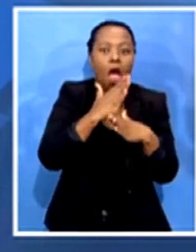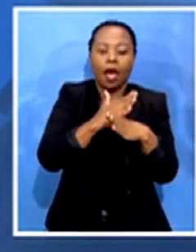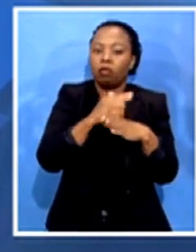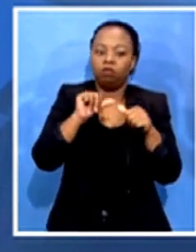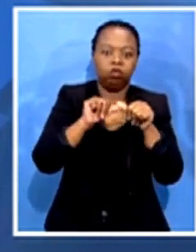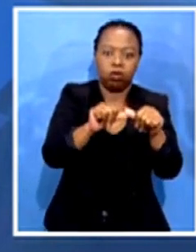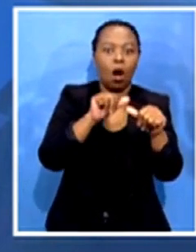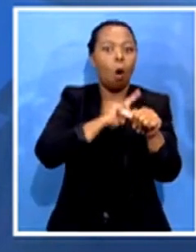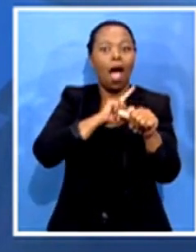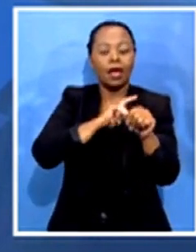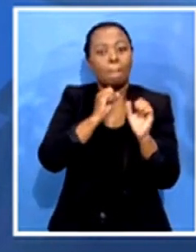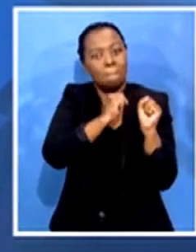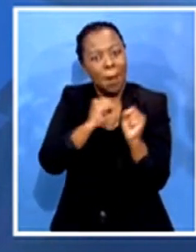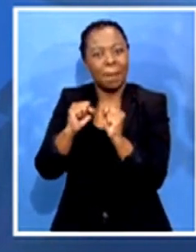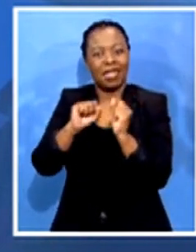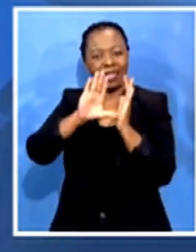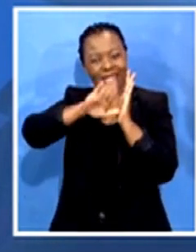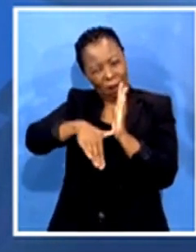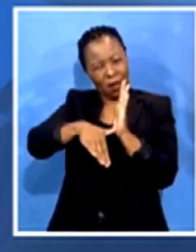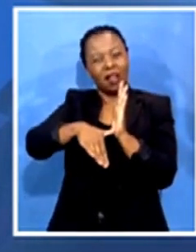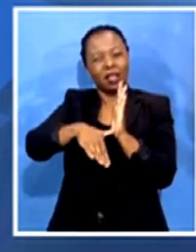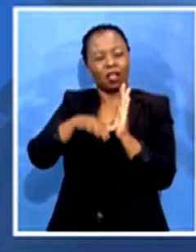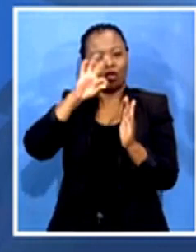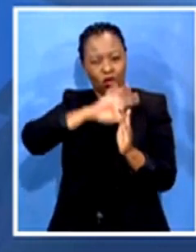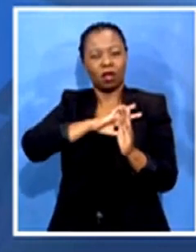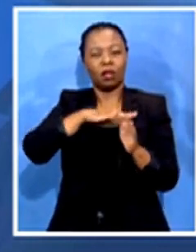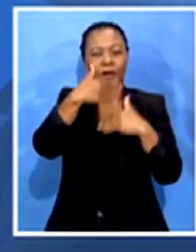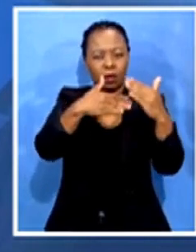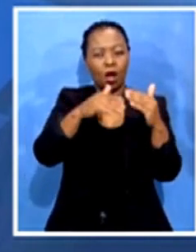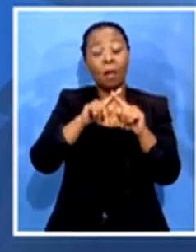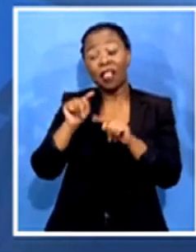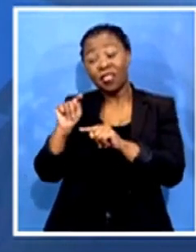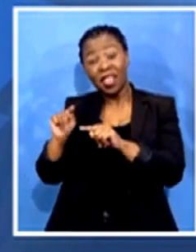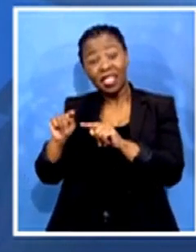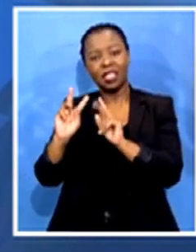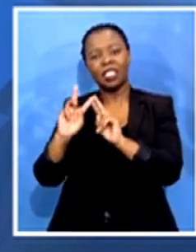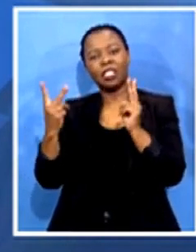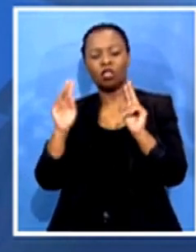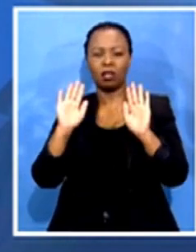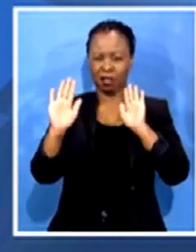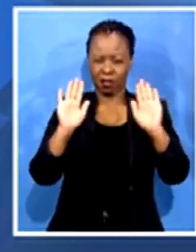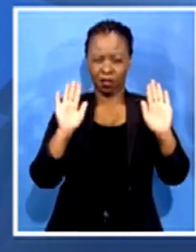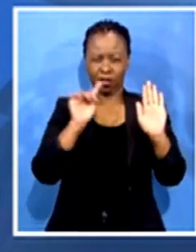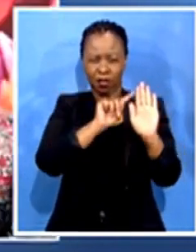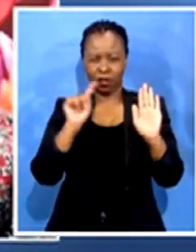part of the temporary disability. So there's two different types of disability.